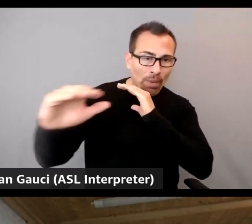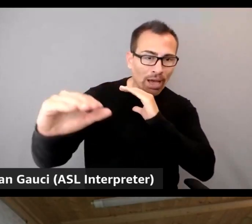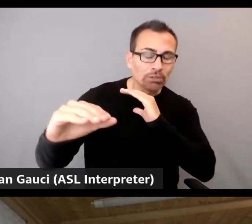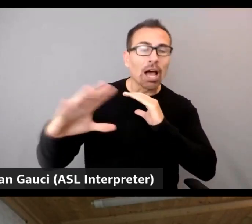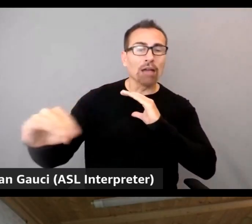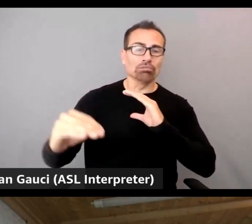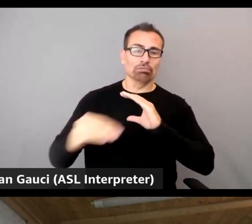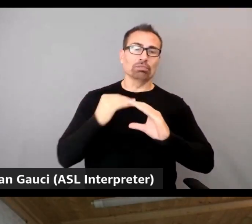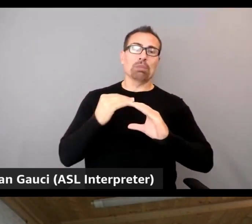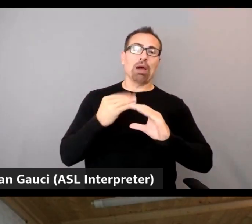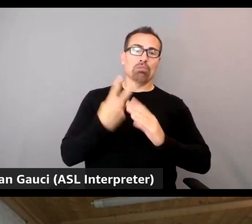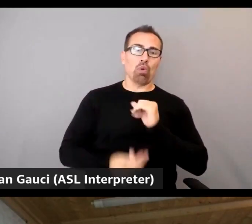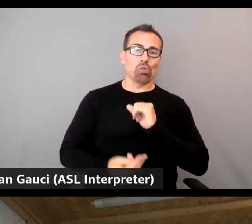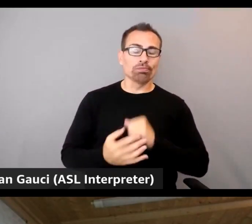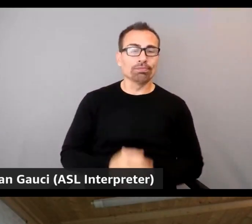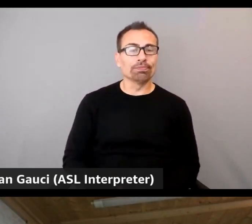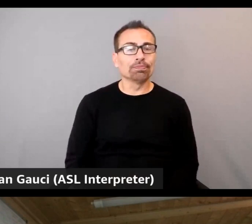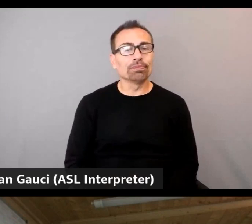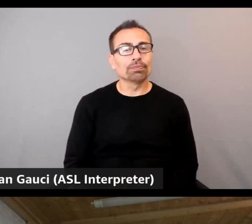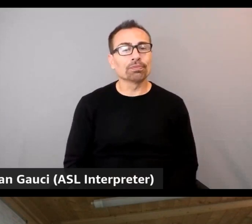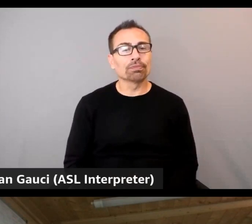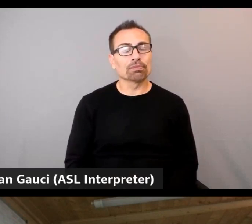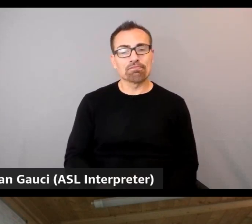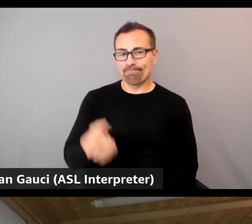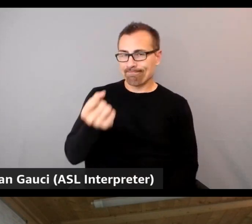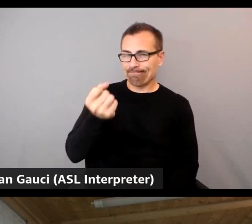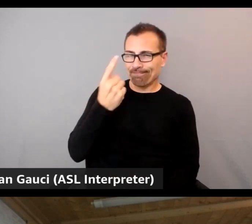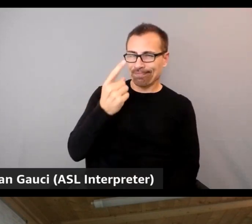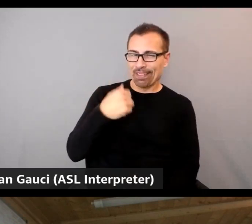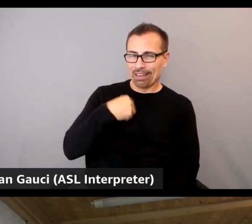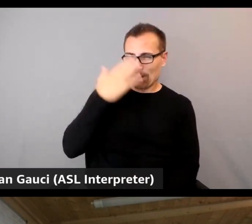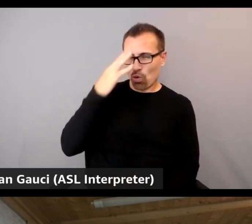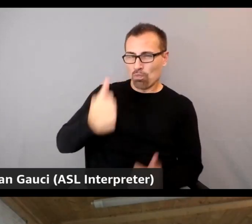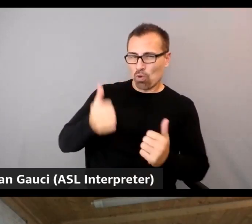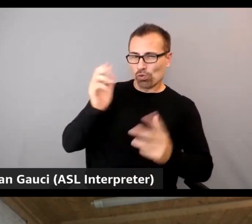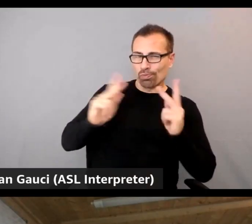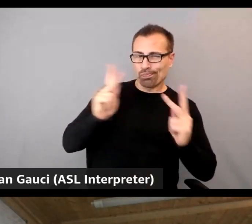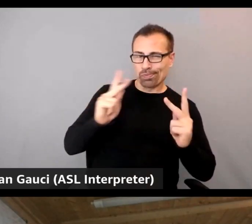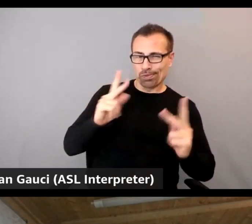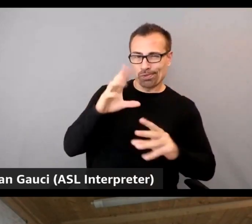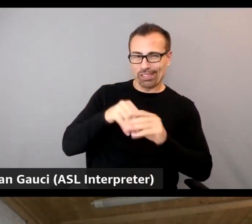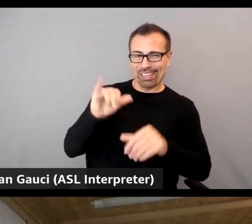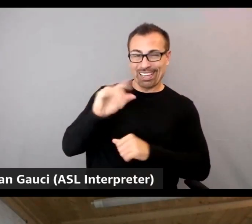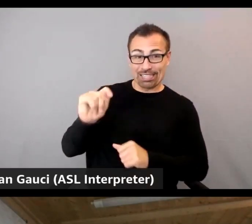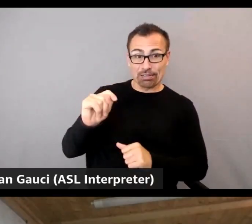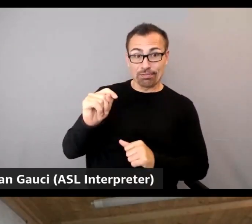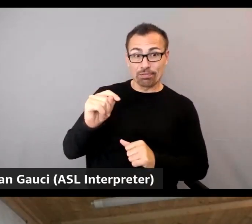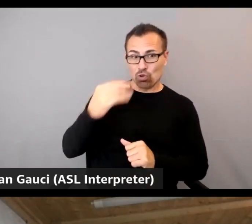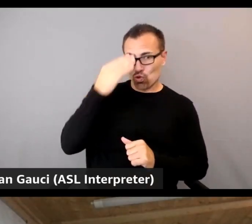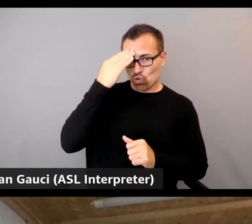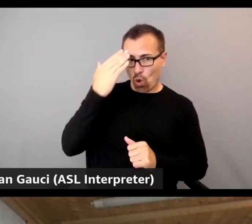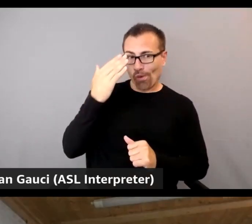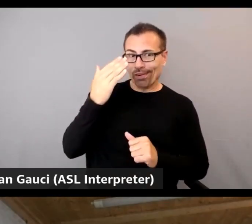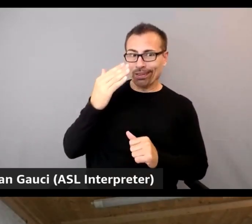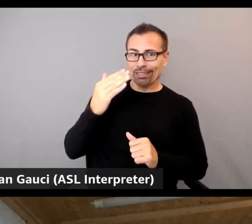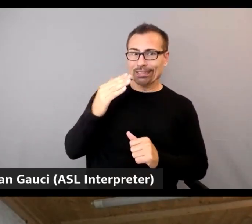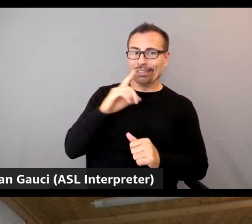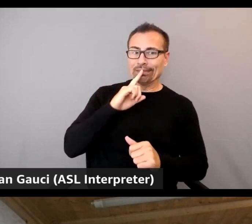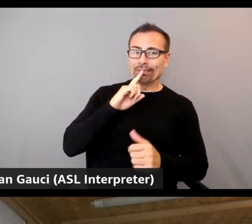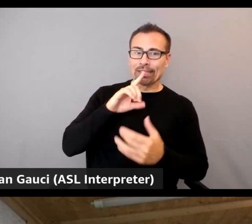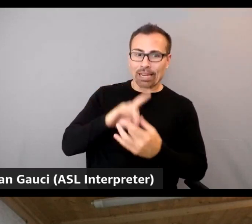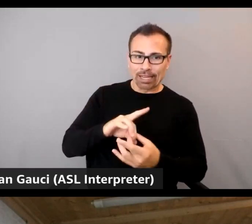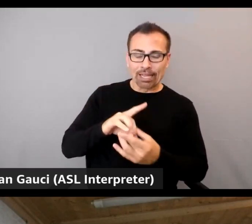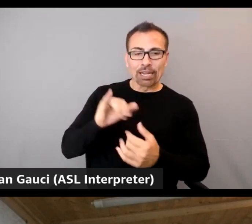Gotcha. So I know most people in IT are familiar with how important sometimes a dedicated IP can be. So whether you're running